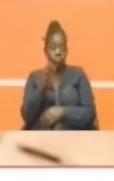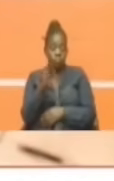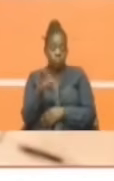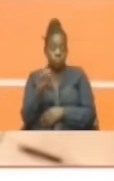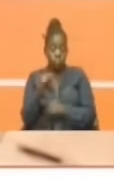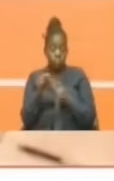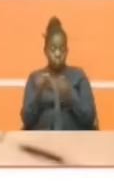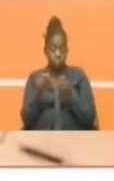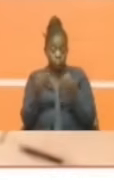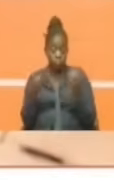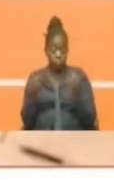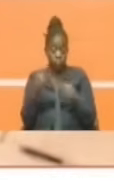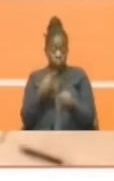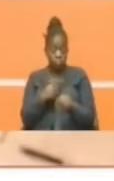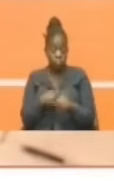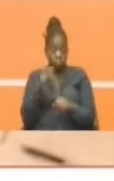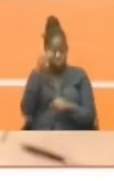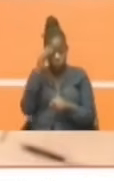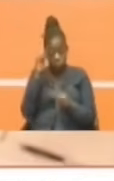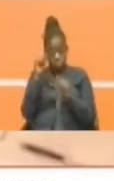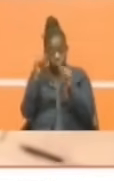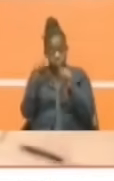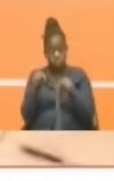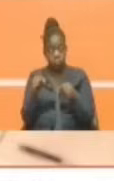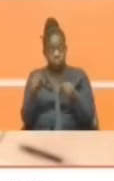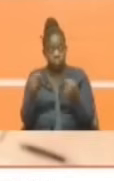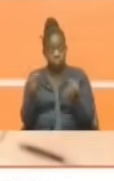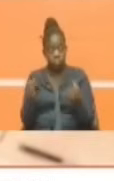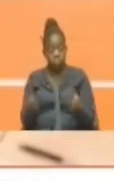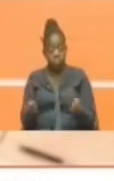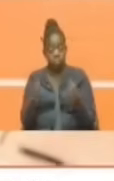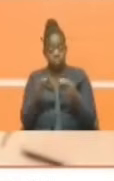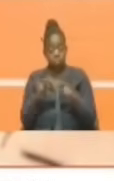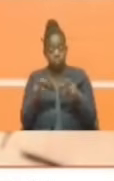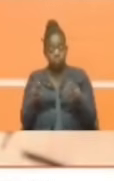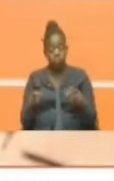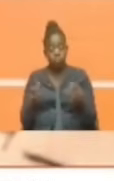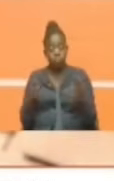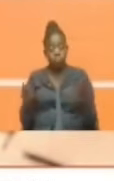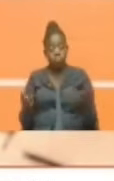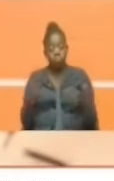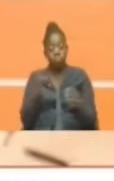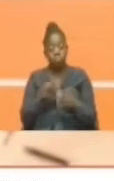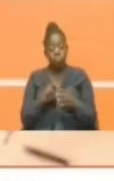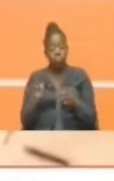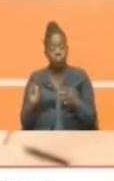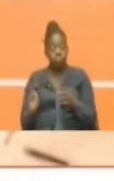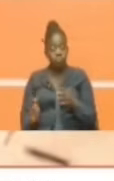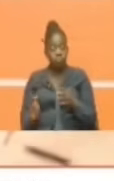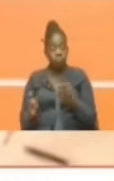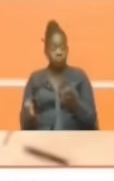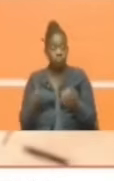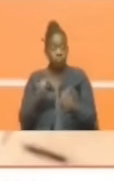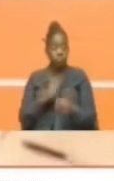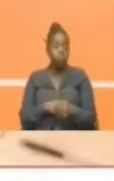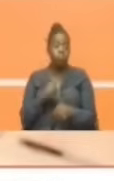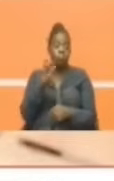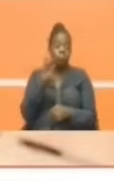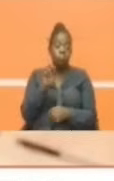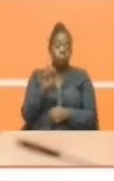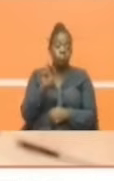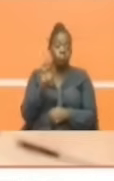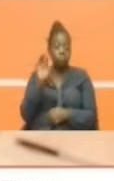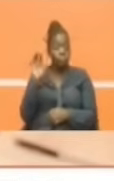ate ebiseera ebisinga poliisi bw'ejja olwaleero okunoonya abakuba pavers eba yakavaawo saawa bbiri